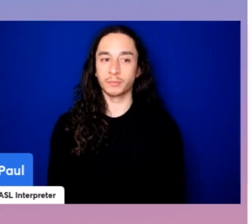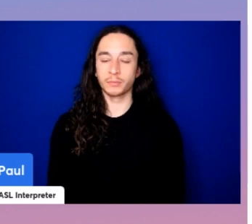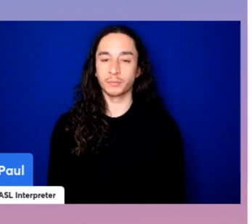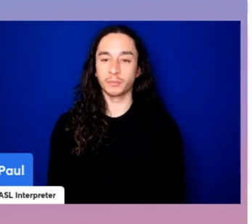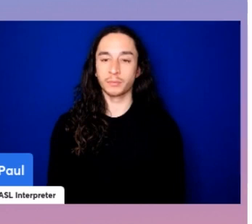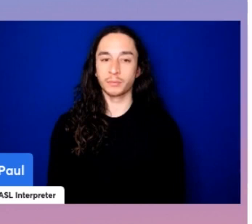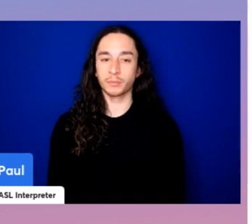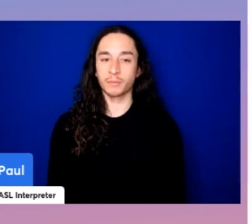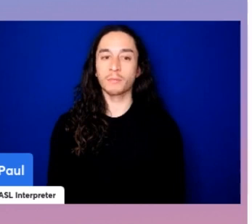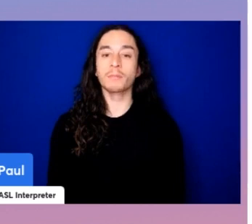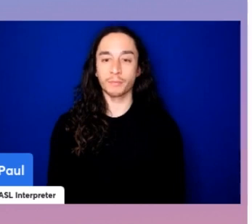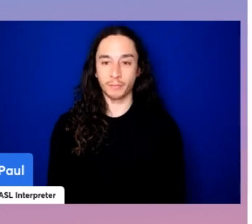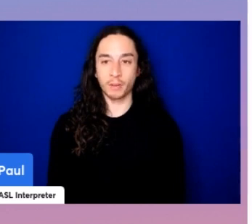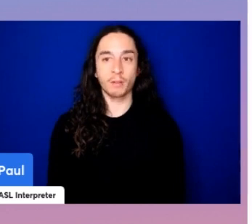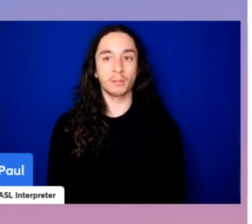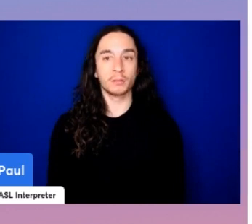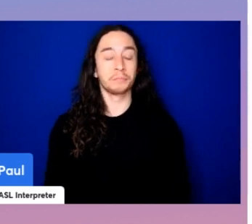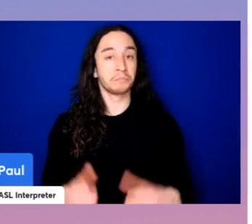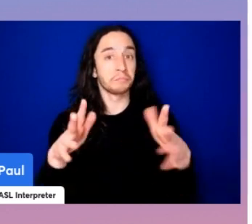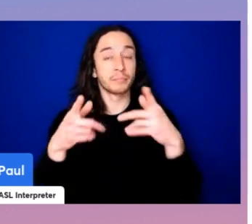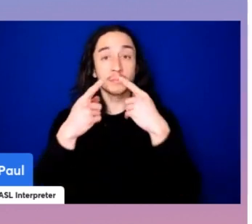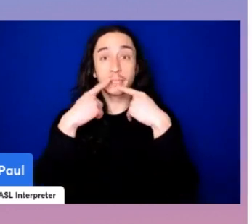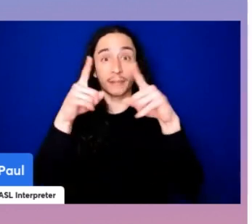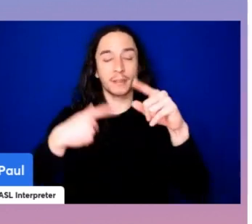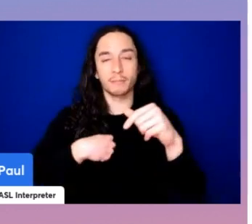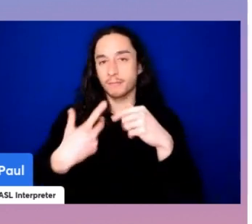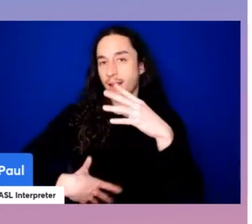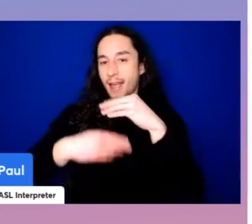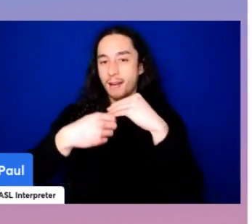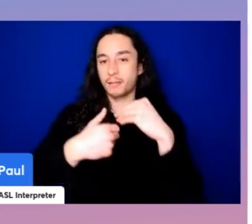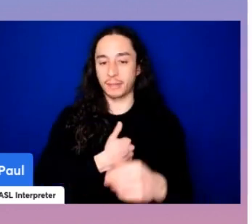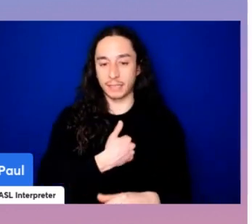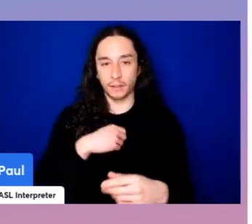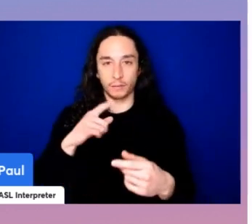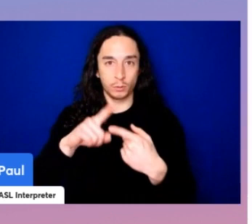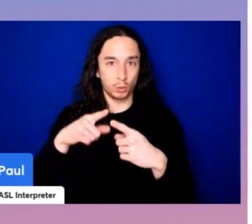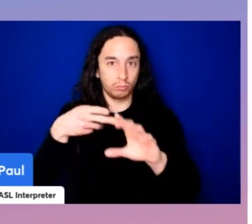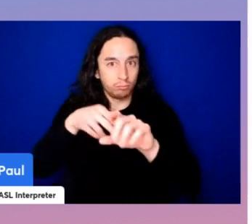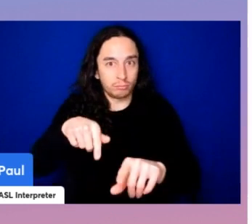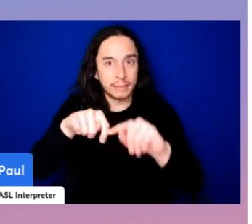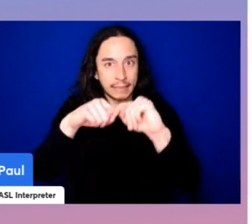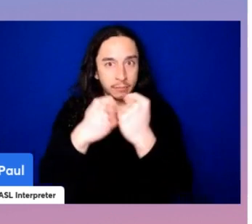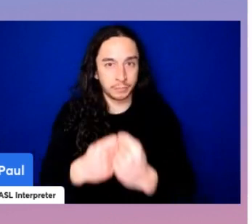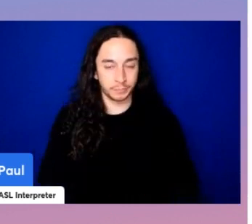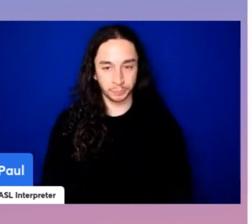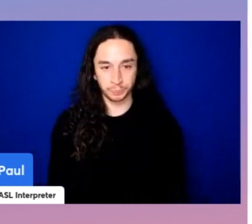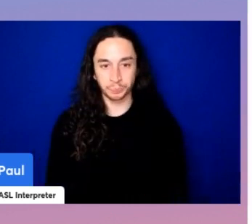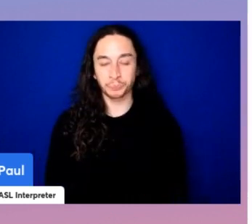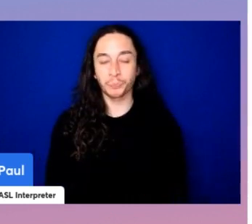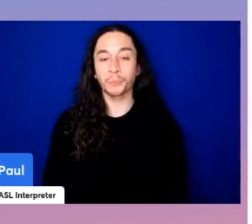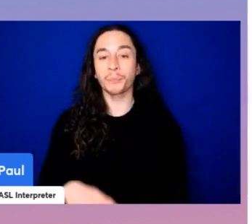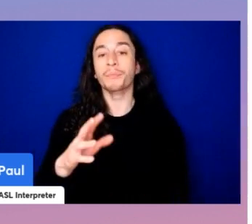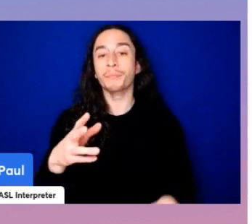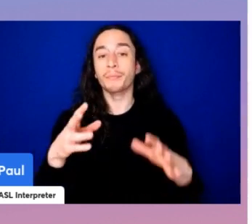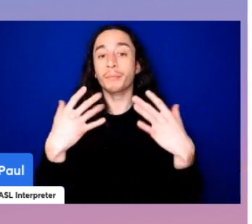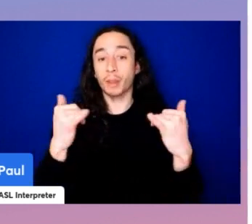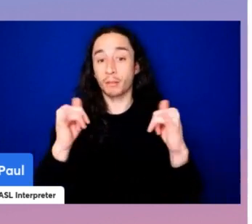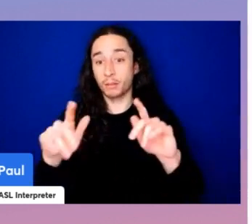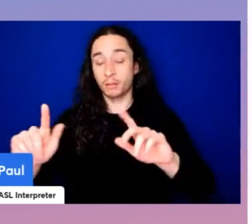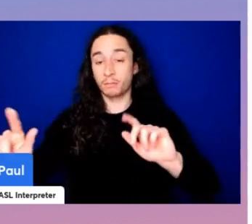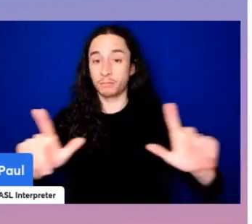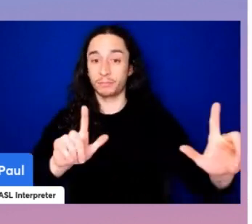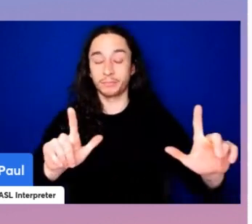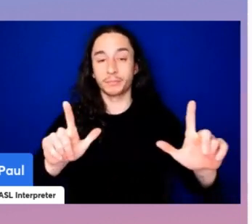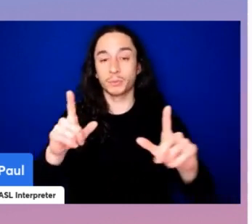we have successfully added myself to the team. And if we switch over